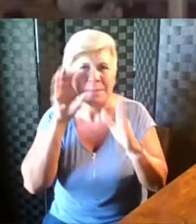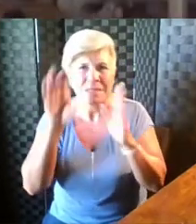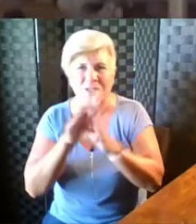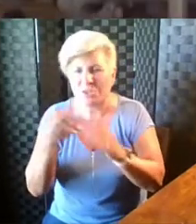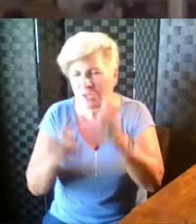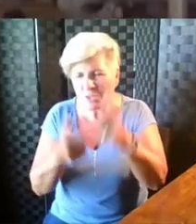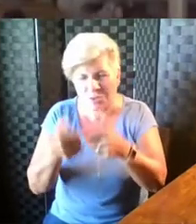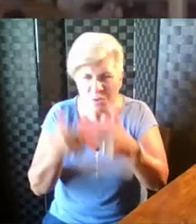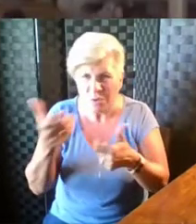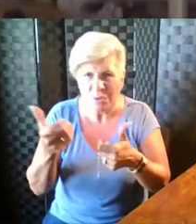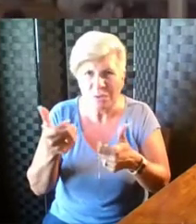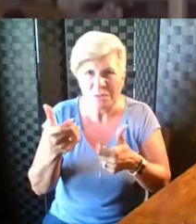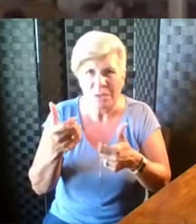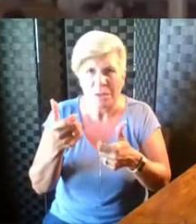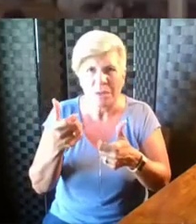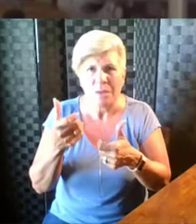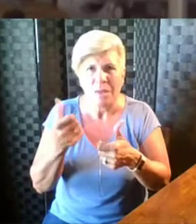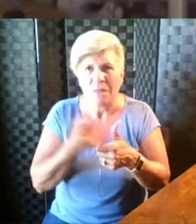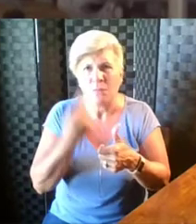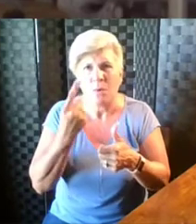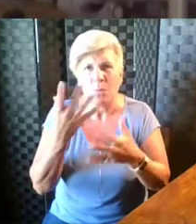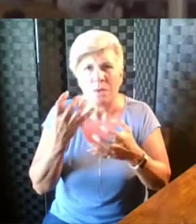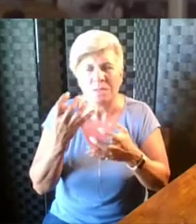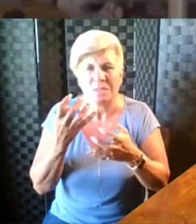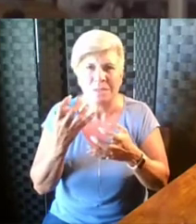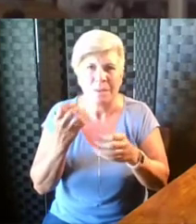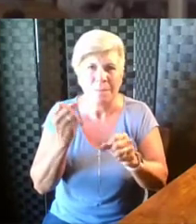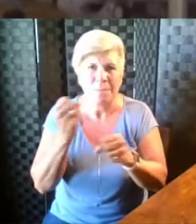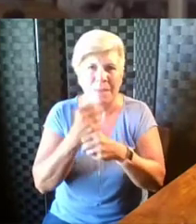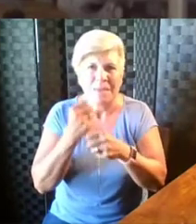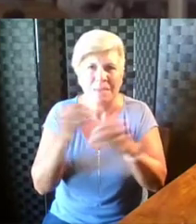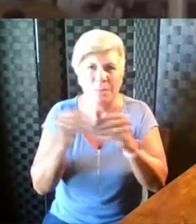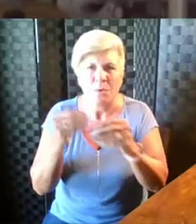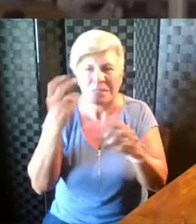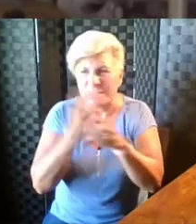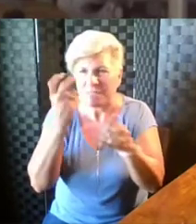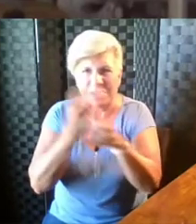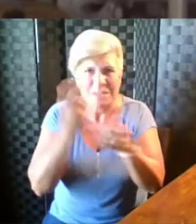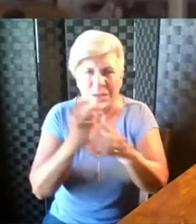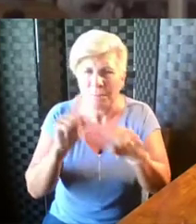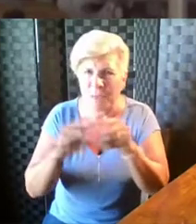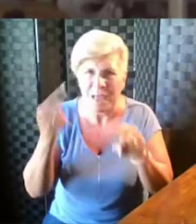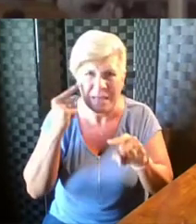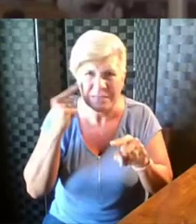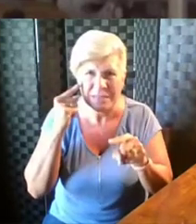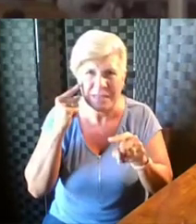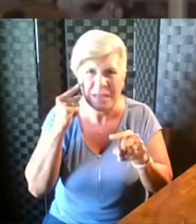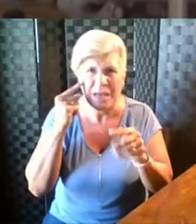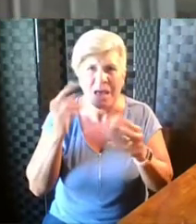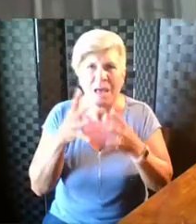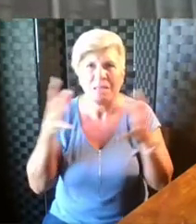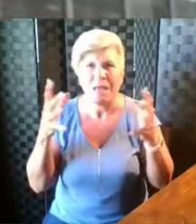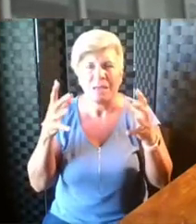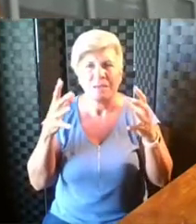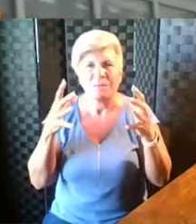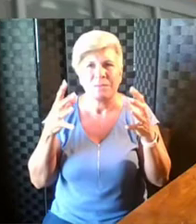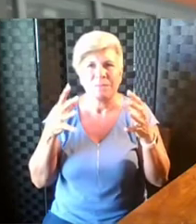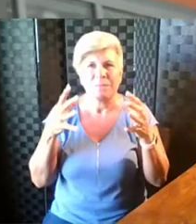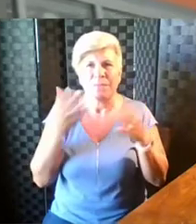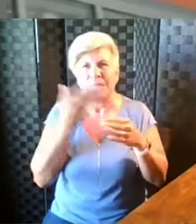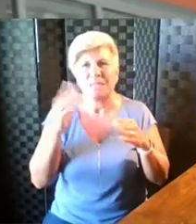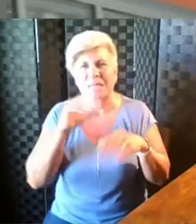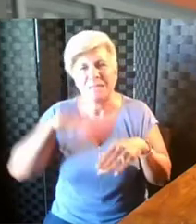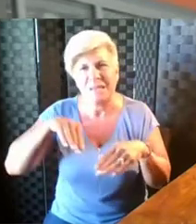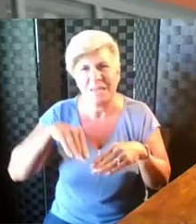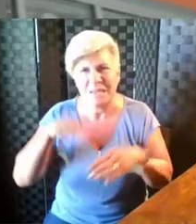everything, and everyone always wants to push that, and that's great, and I'm happy that that's happening, but I think there's a lot of space underneath that curve that hasn't been fully